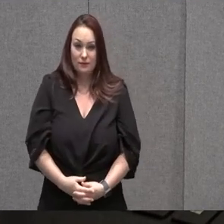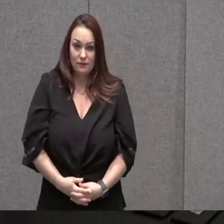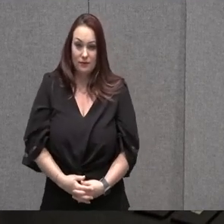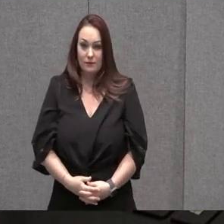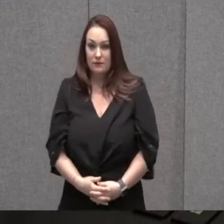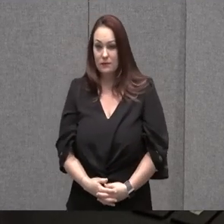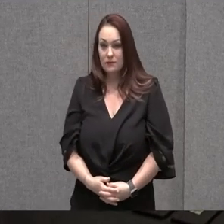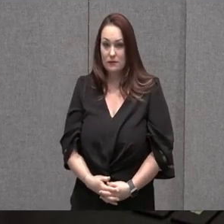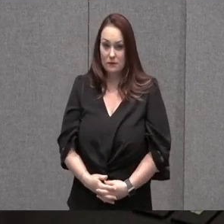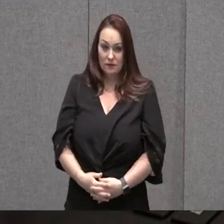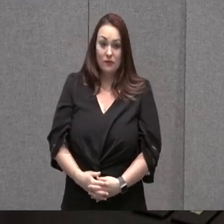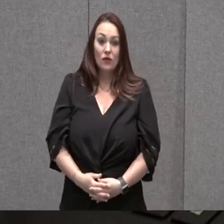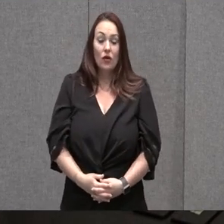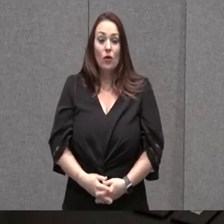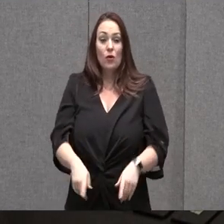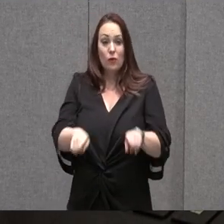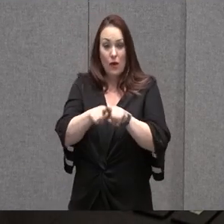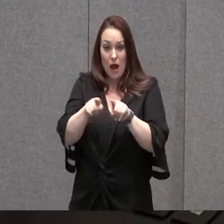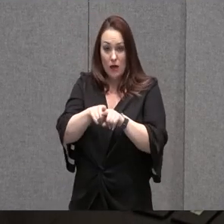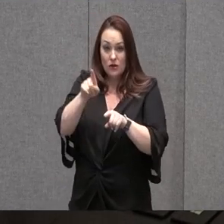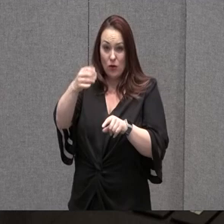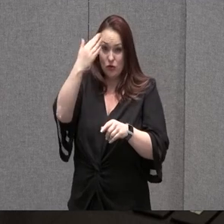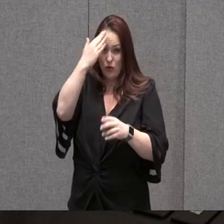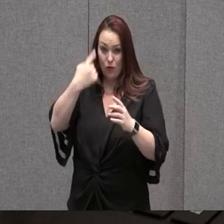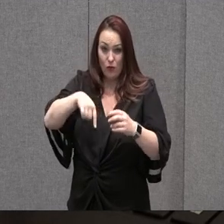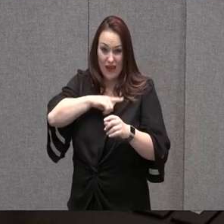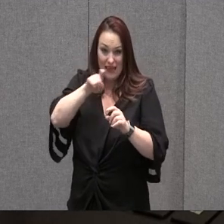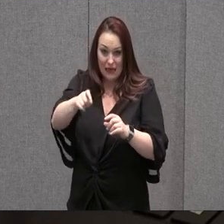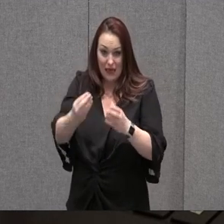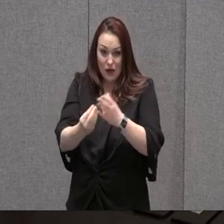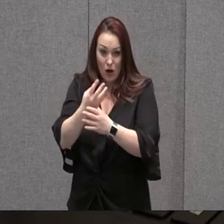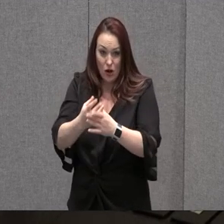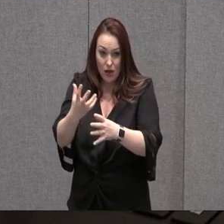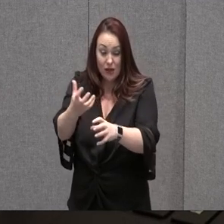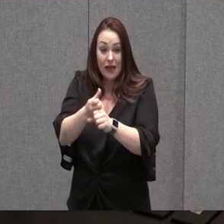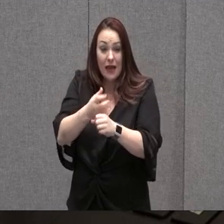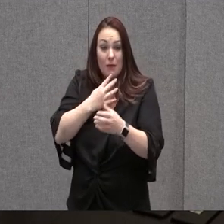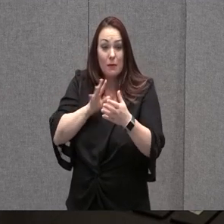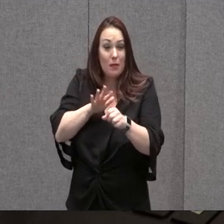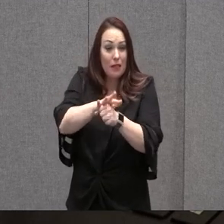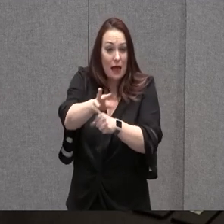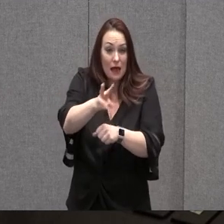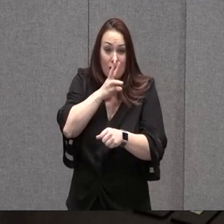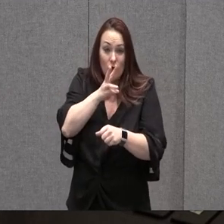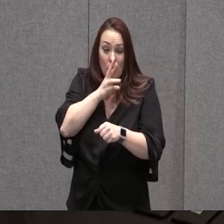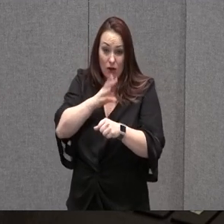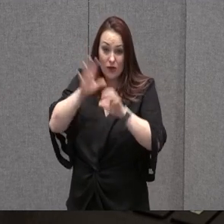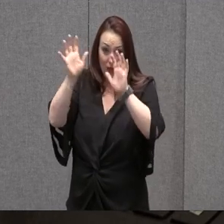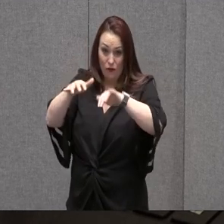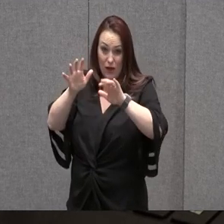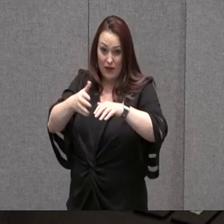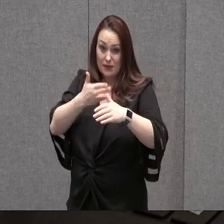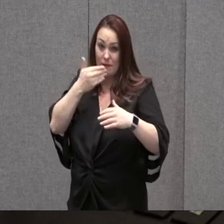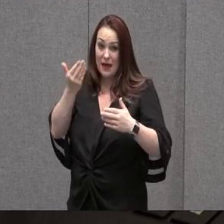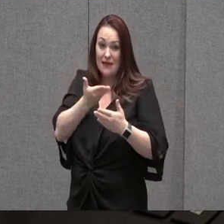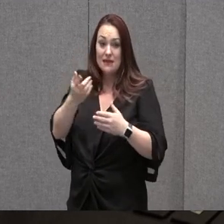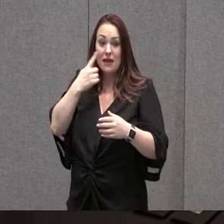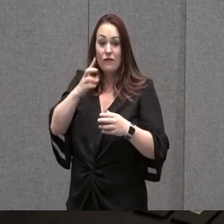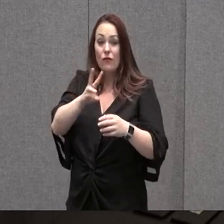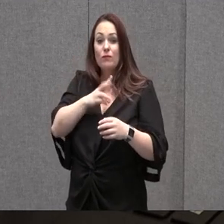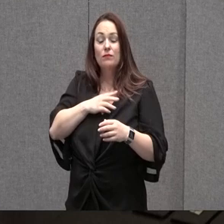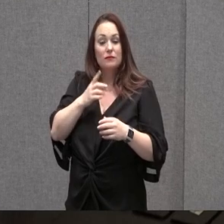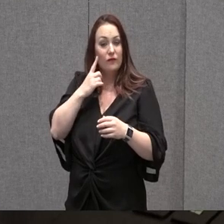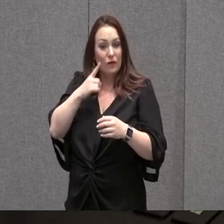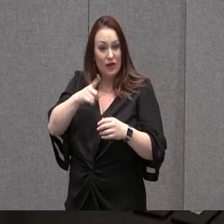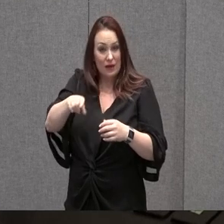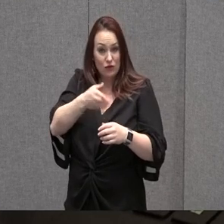Yes, there we go. We also knew we needed our garden to get plenty of water. Rain is the very best thing for plants to drink, but it's hard to know